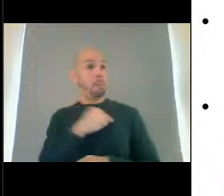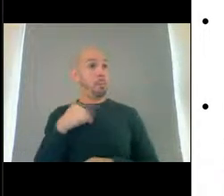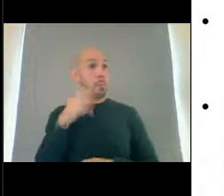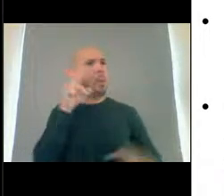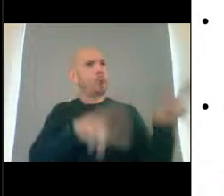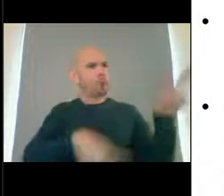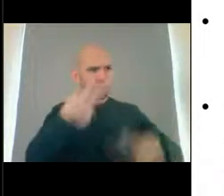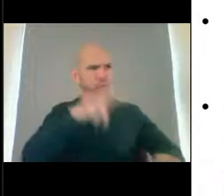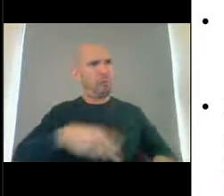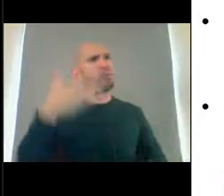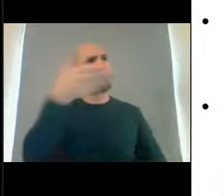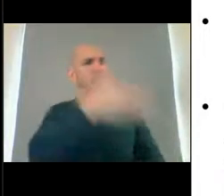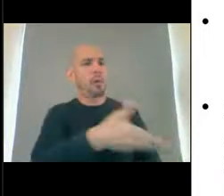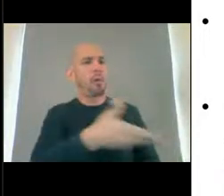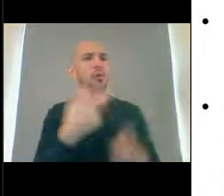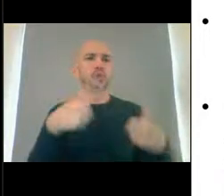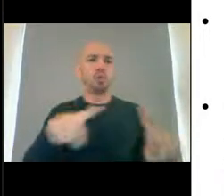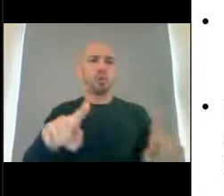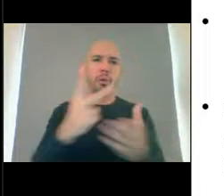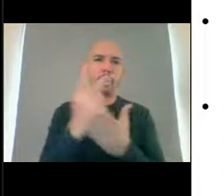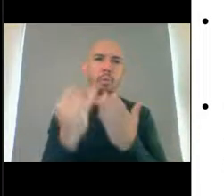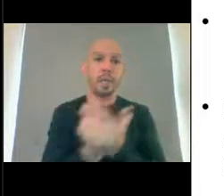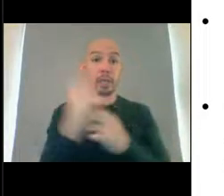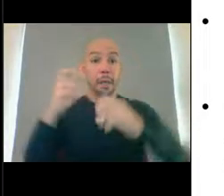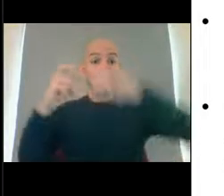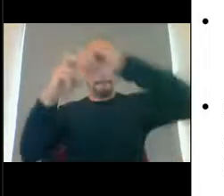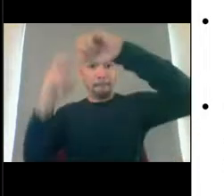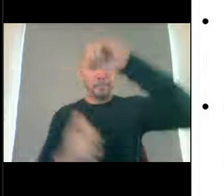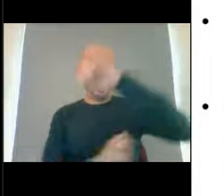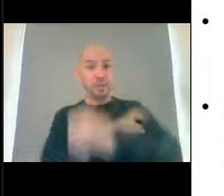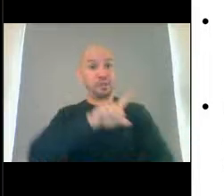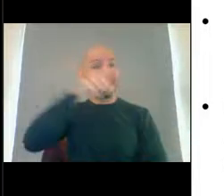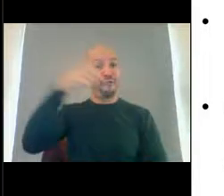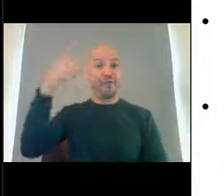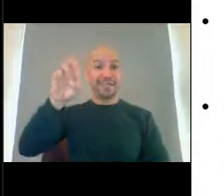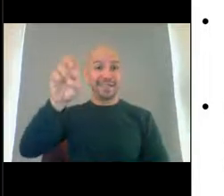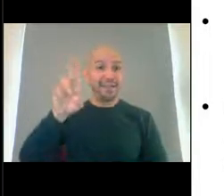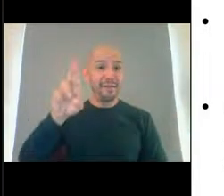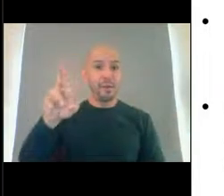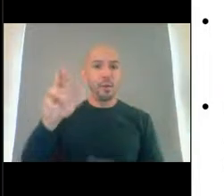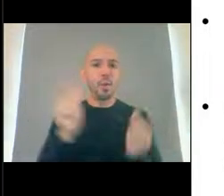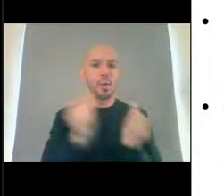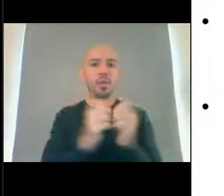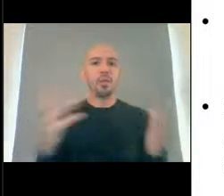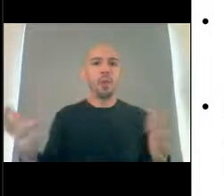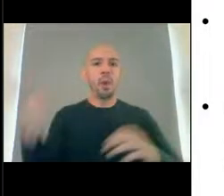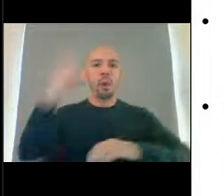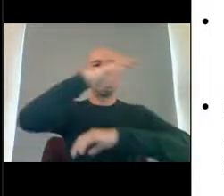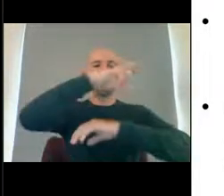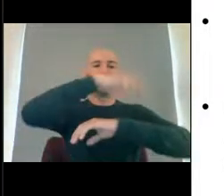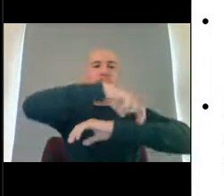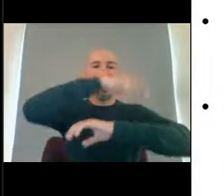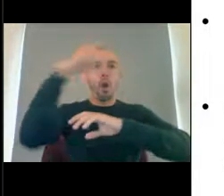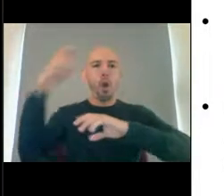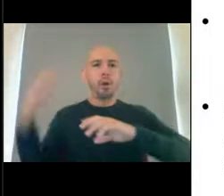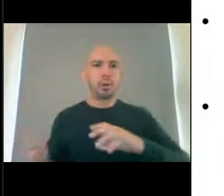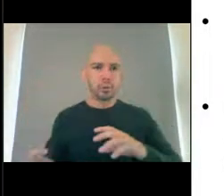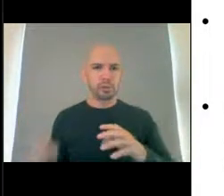project and so the bridge is the first of its kind with a tight arch design and steel